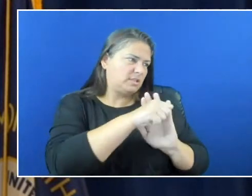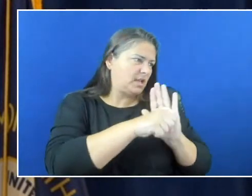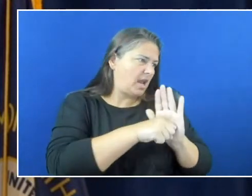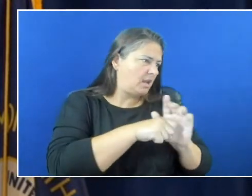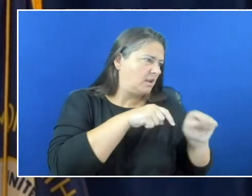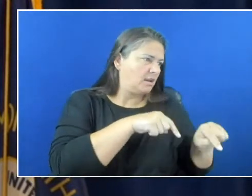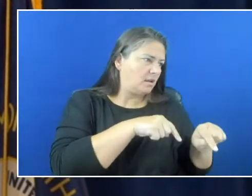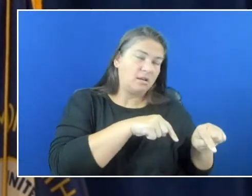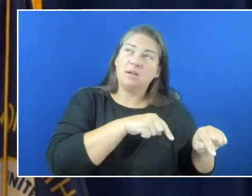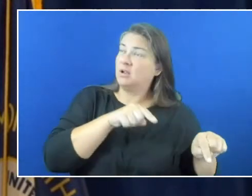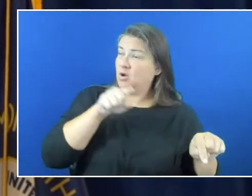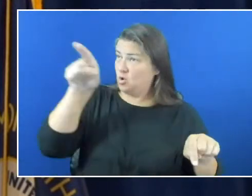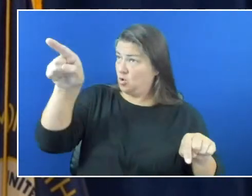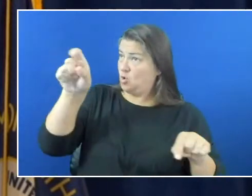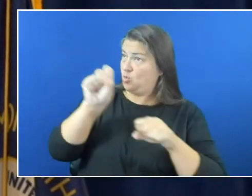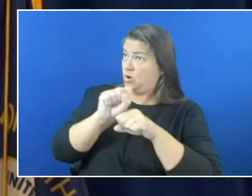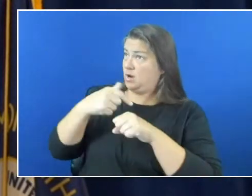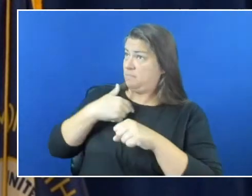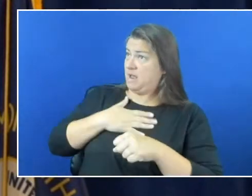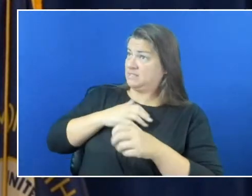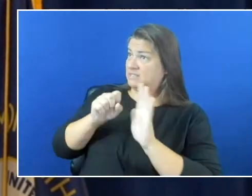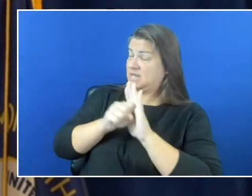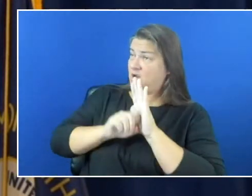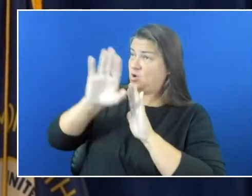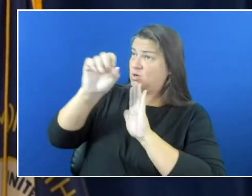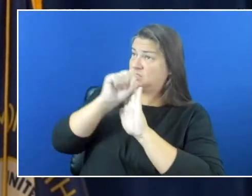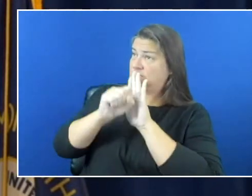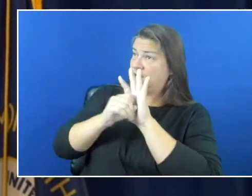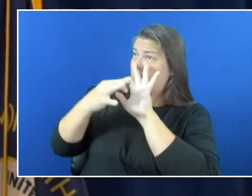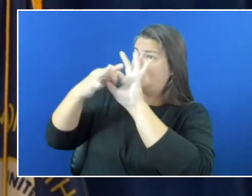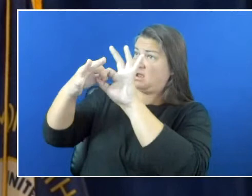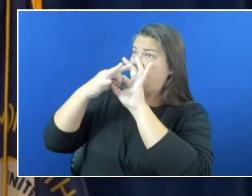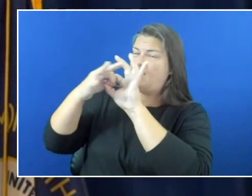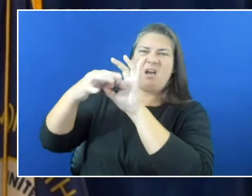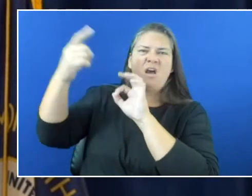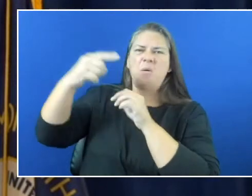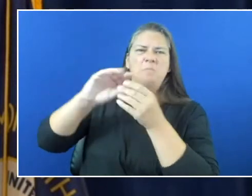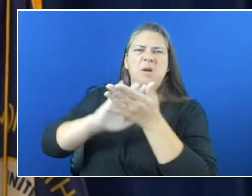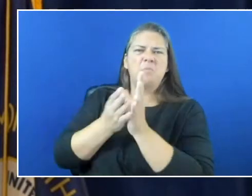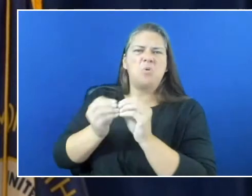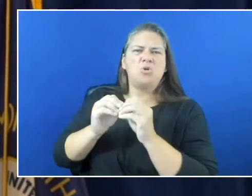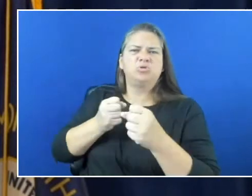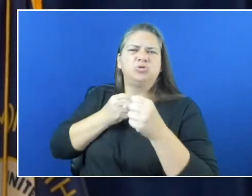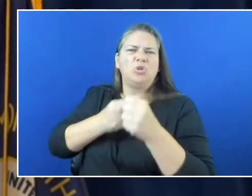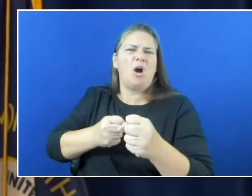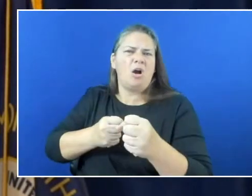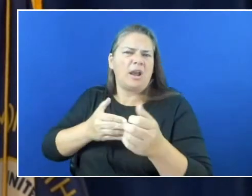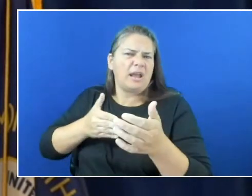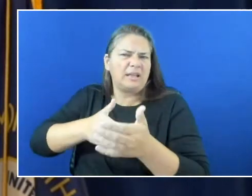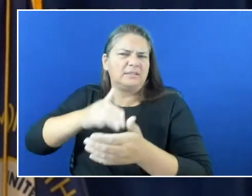multiplier against human traffickers, which is exactly what occurred in this initiative.